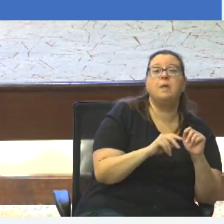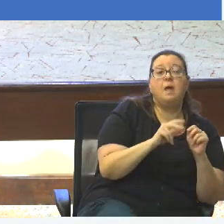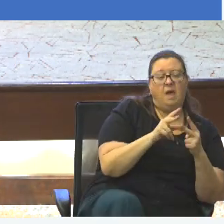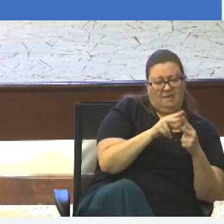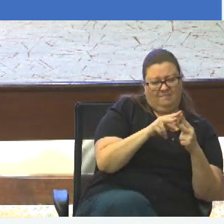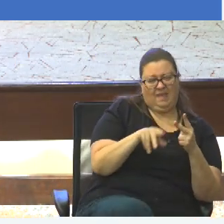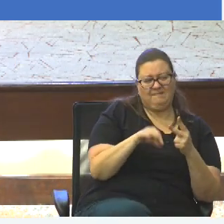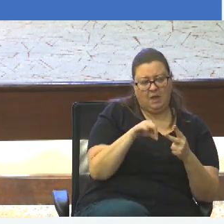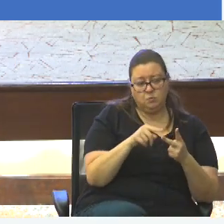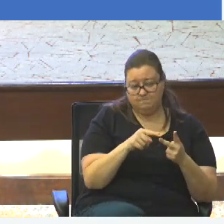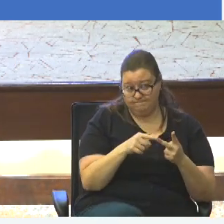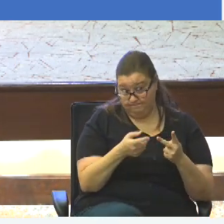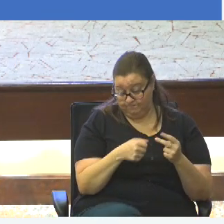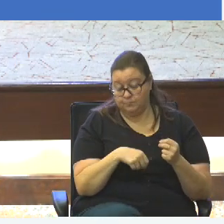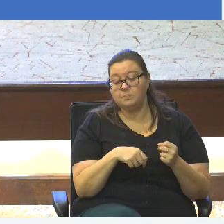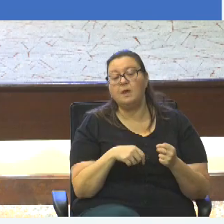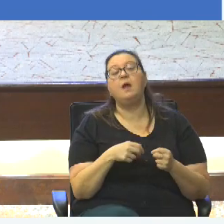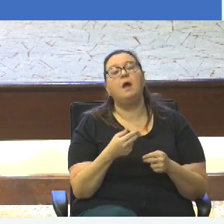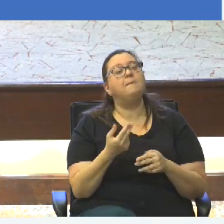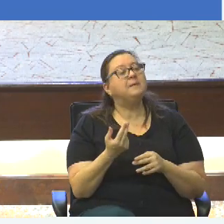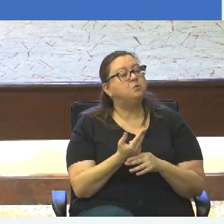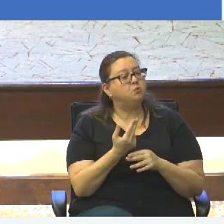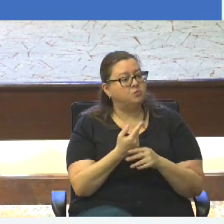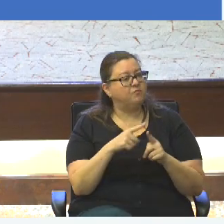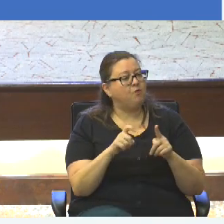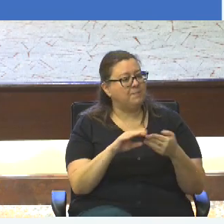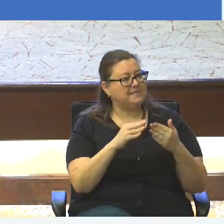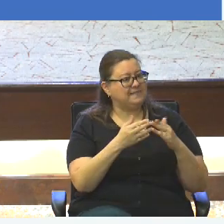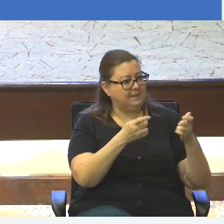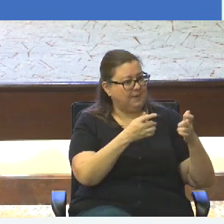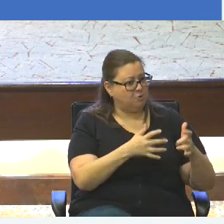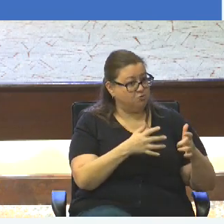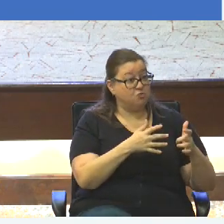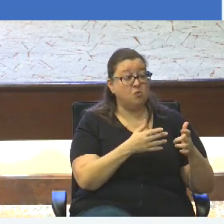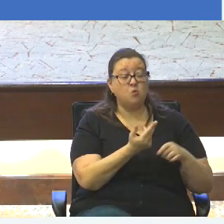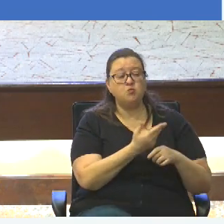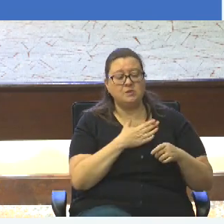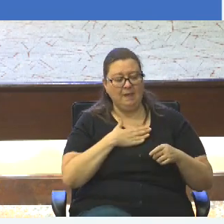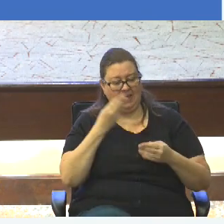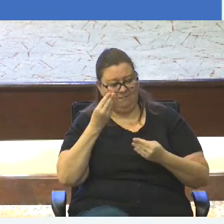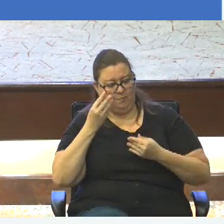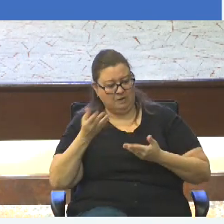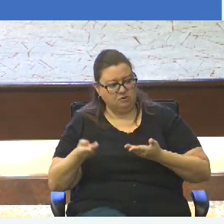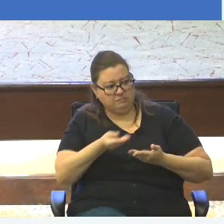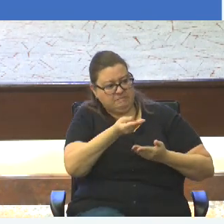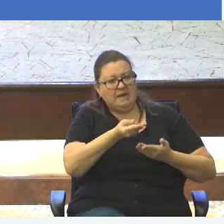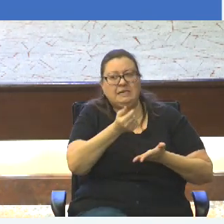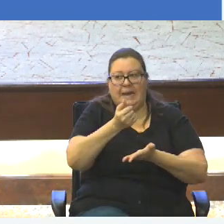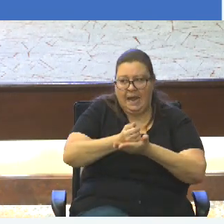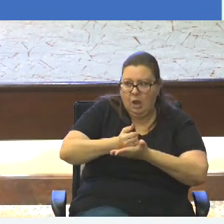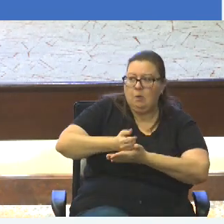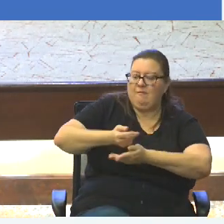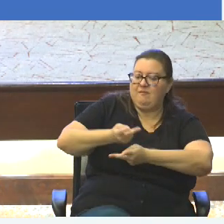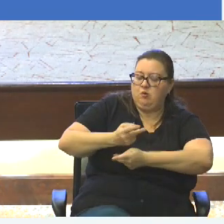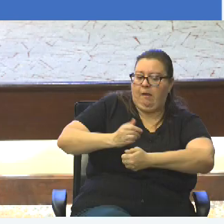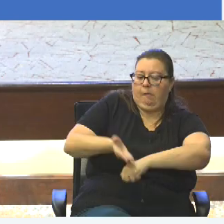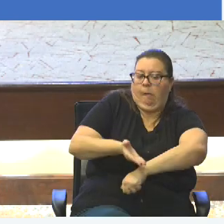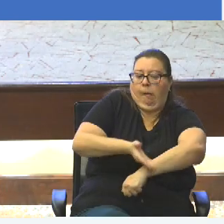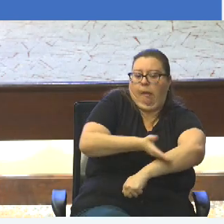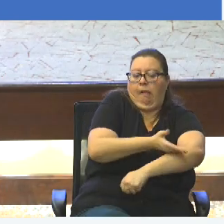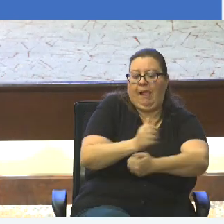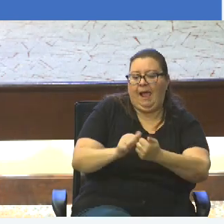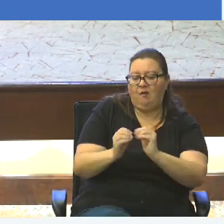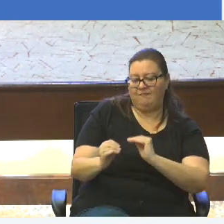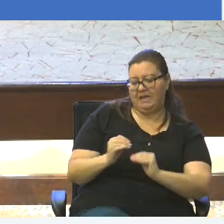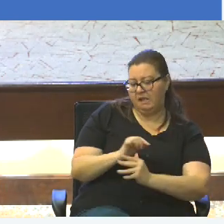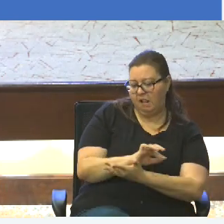Those findings were to be used, obviously, by city management, in part to help identify some of the strengths that may be needed as they move forward with